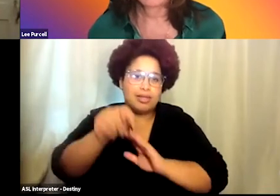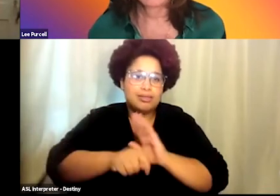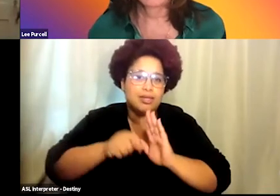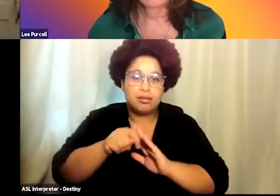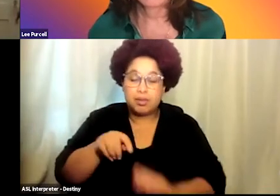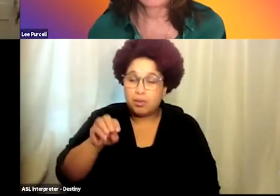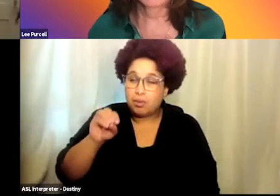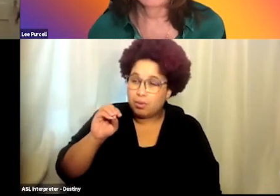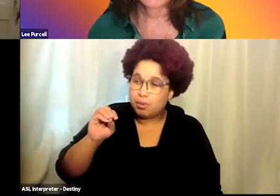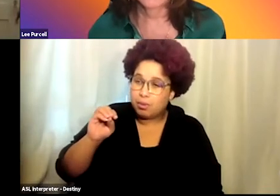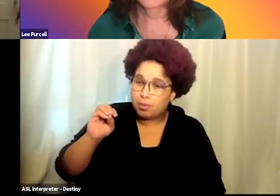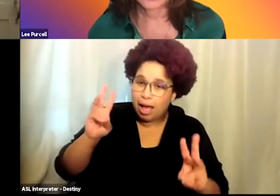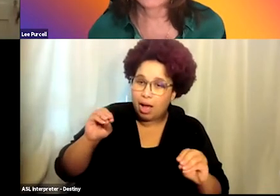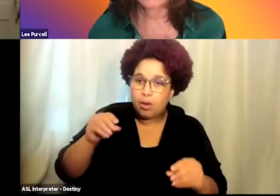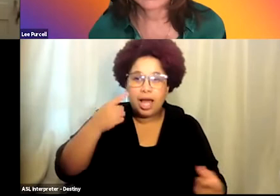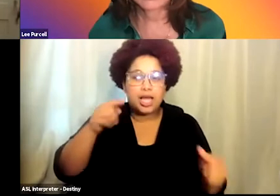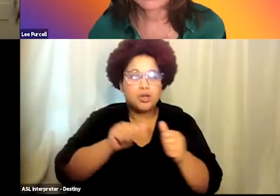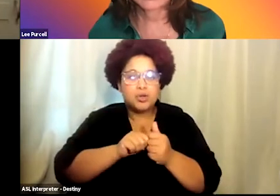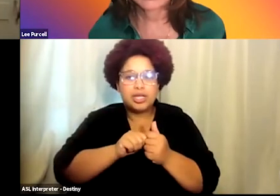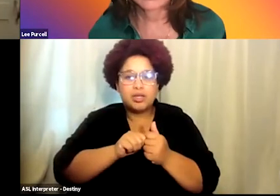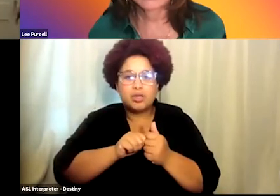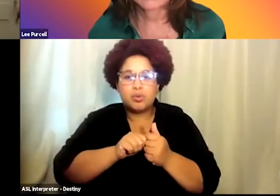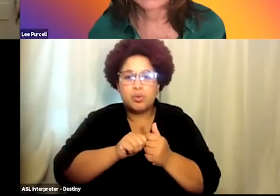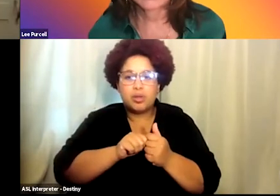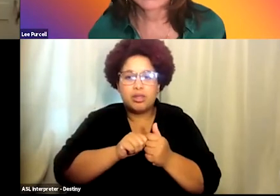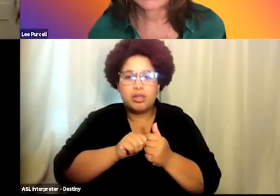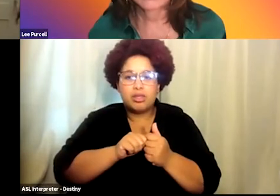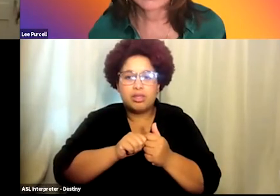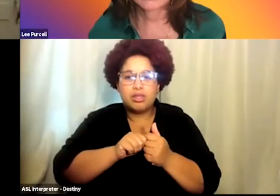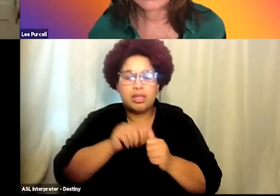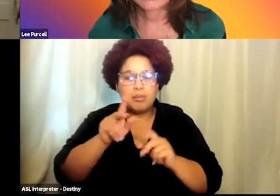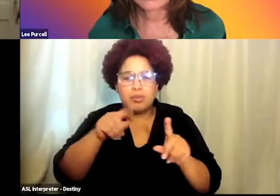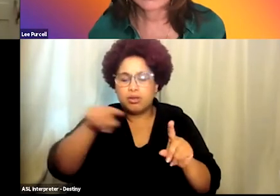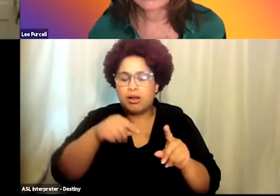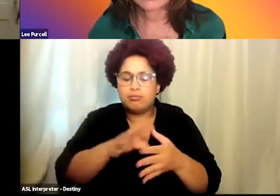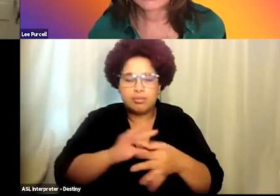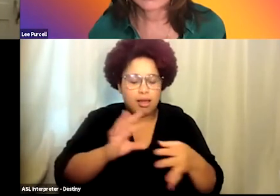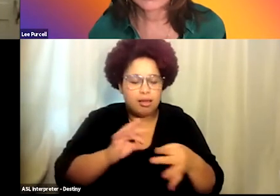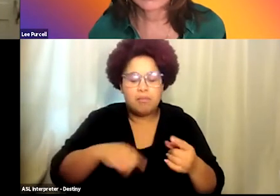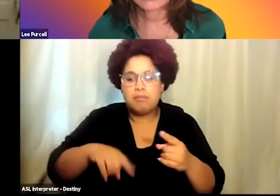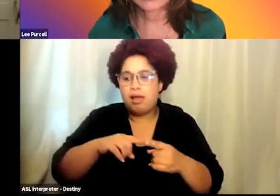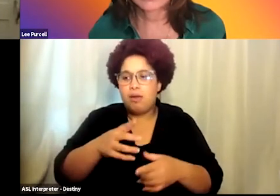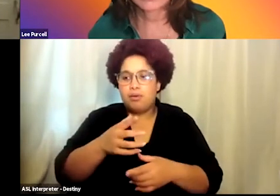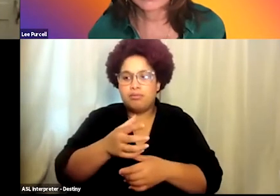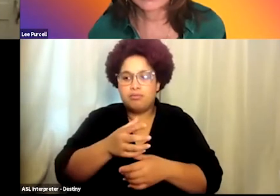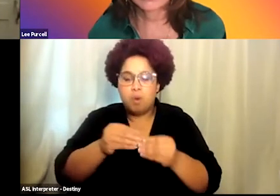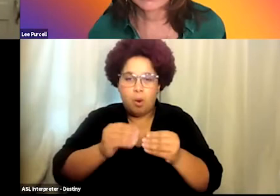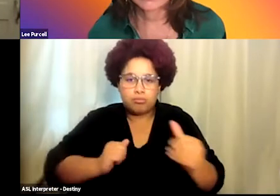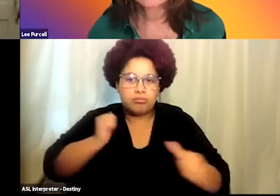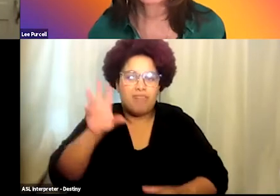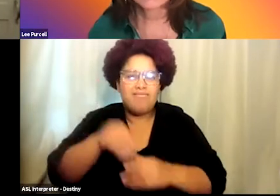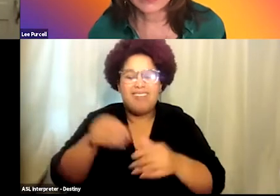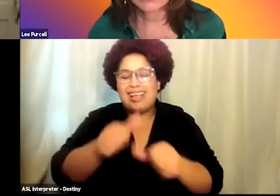Wow. Wow. I agree with everything Great. that people are saying here about getting involved in just about